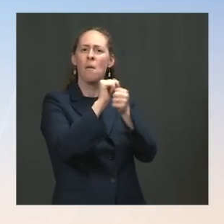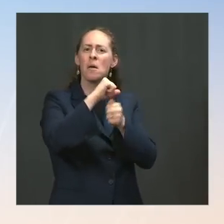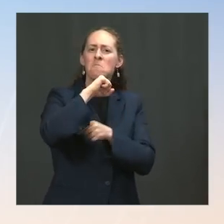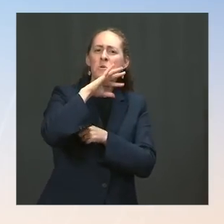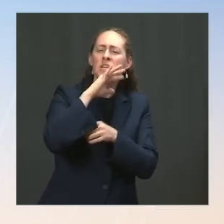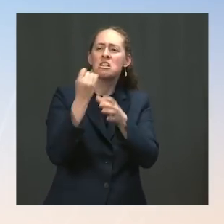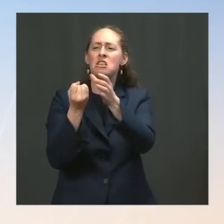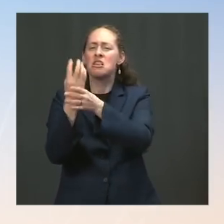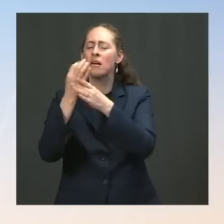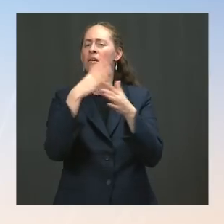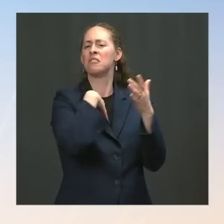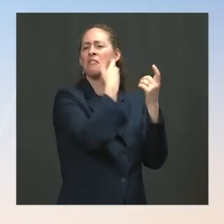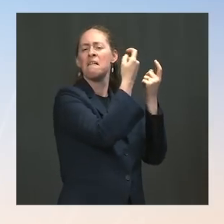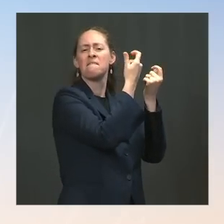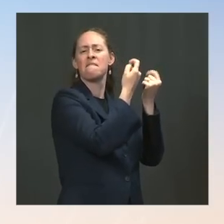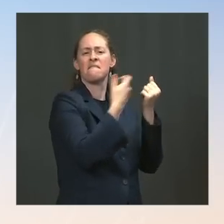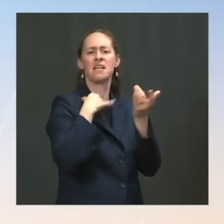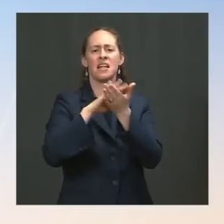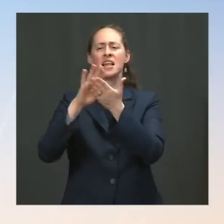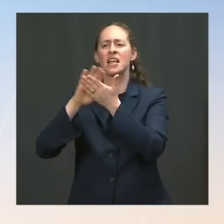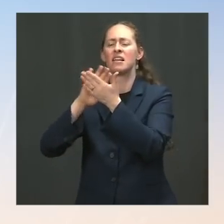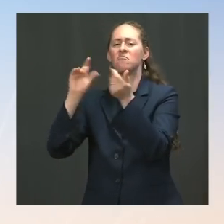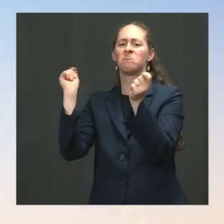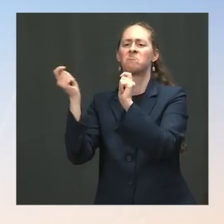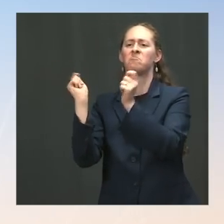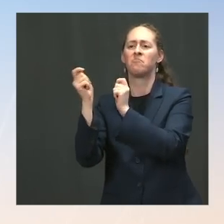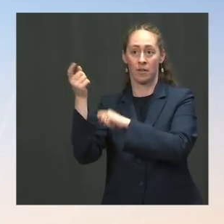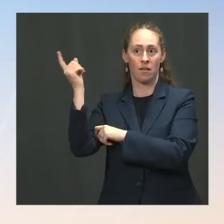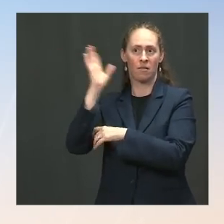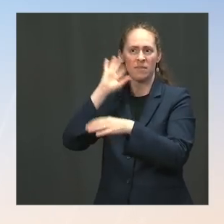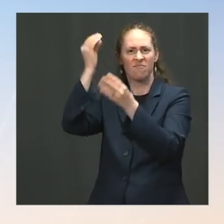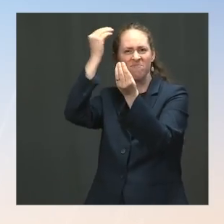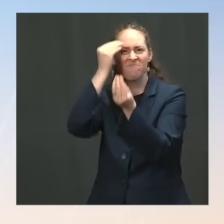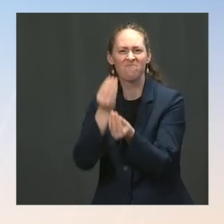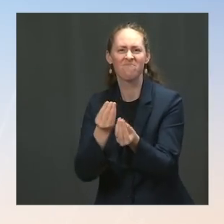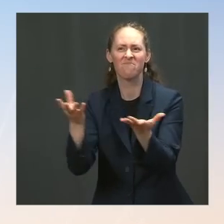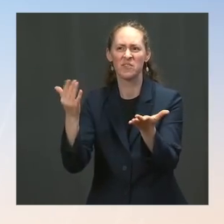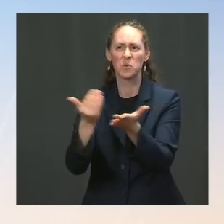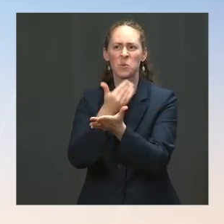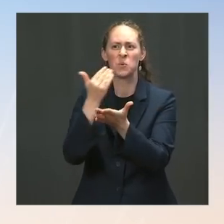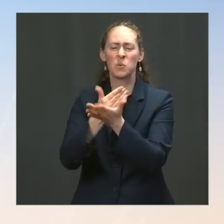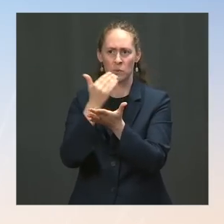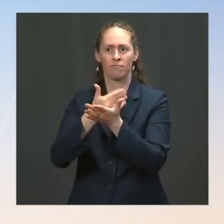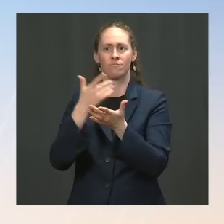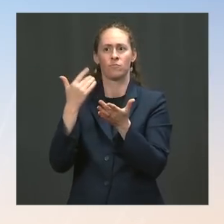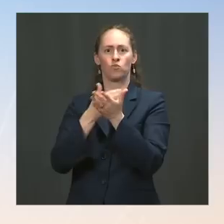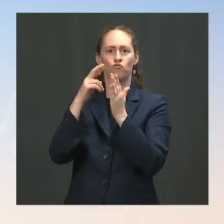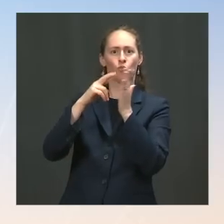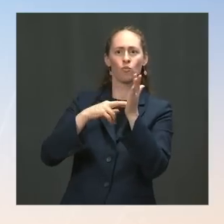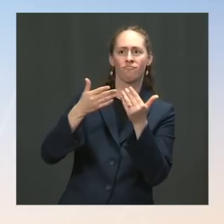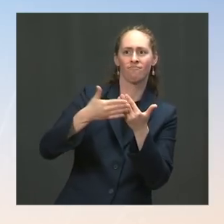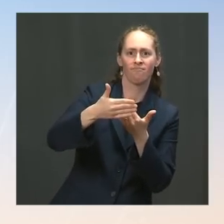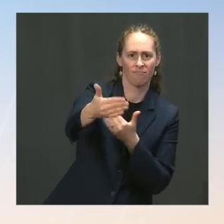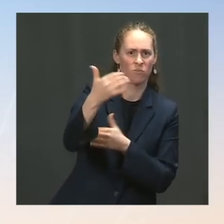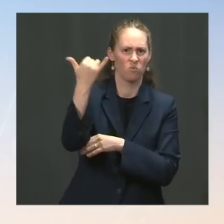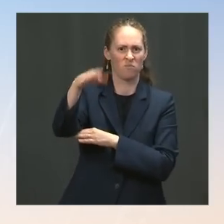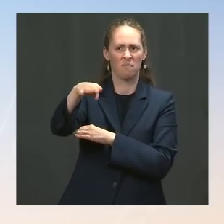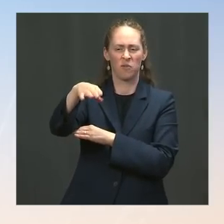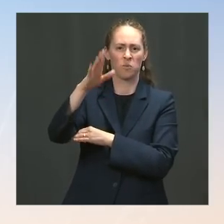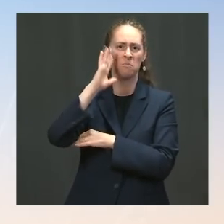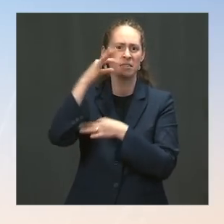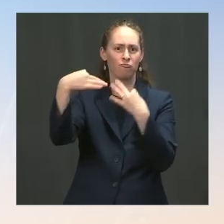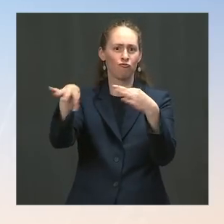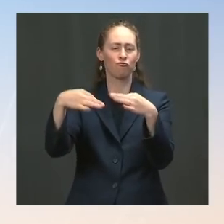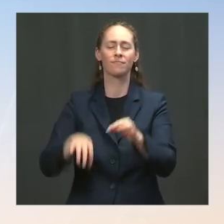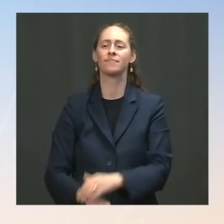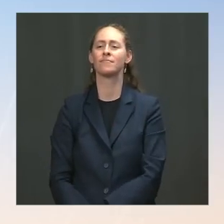this? They will announce the rulemaking, next steps in rulemaking process later today as well. These new actions, paired with the investments in the President's Build Back